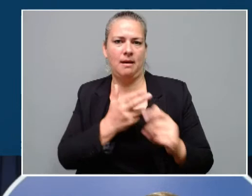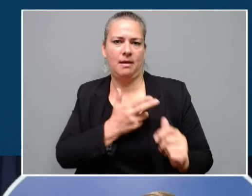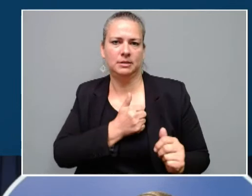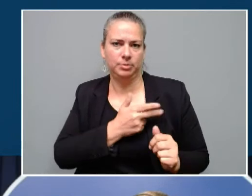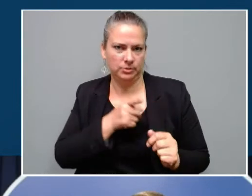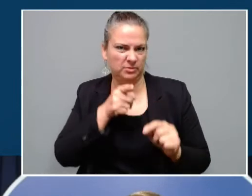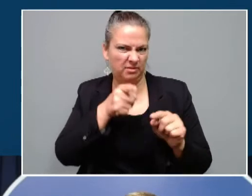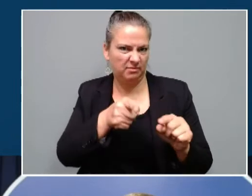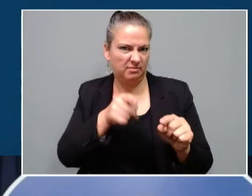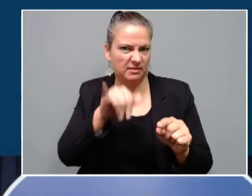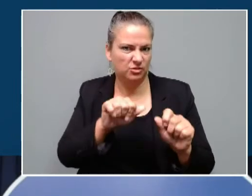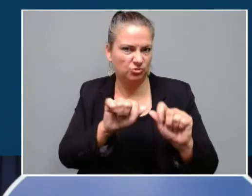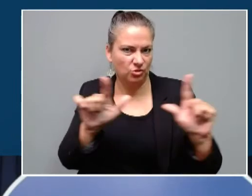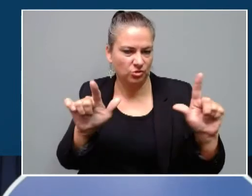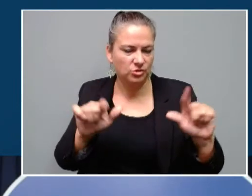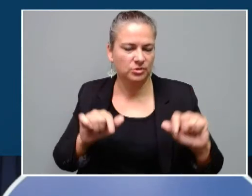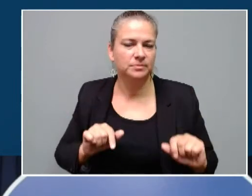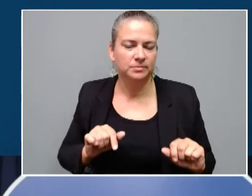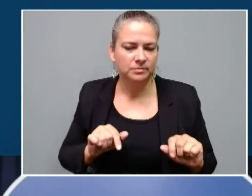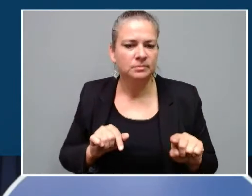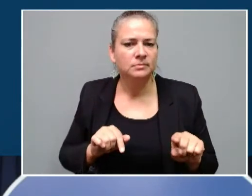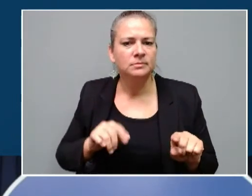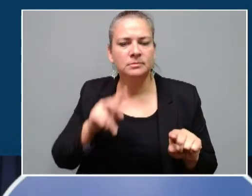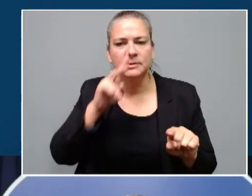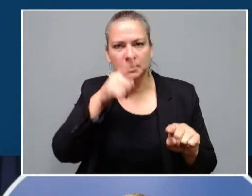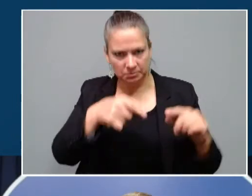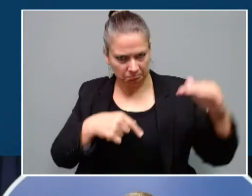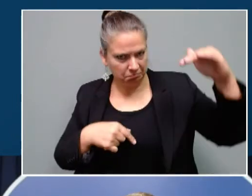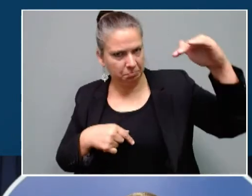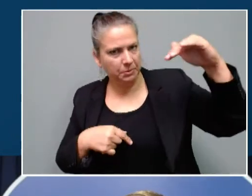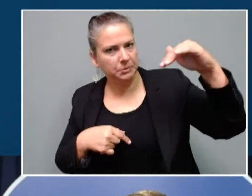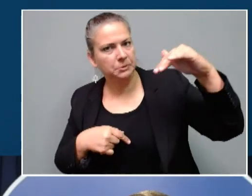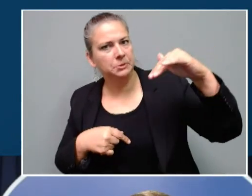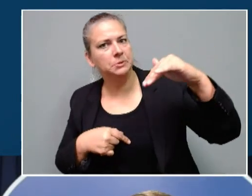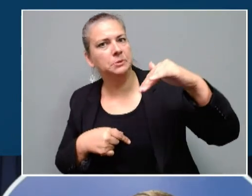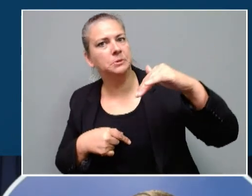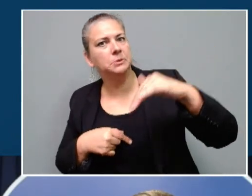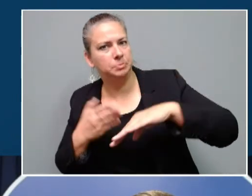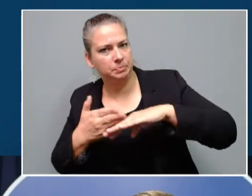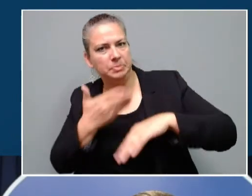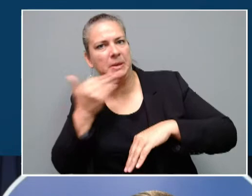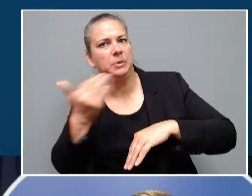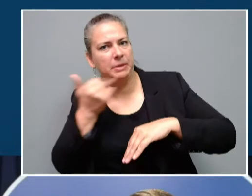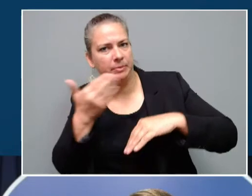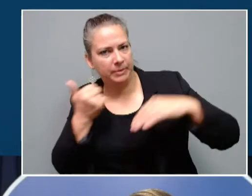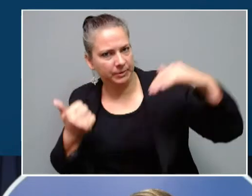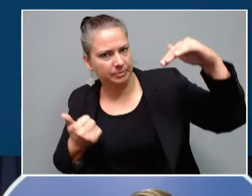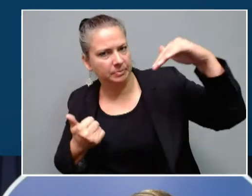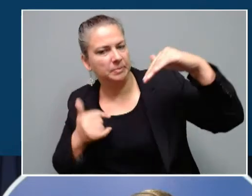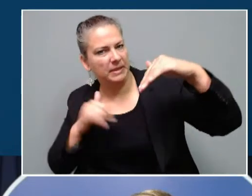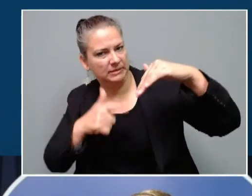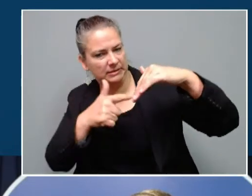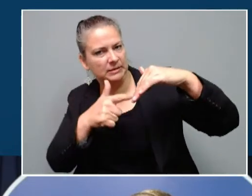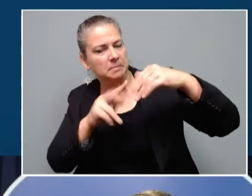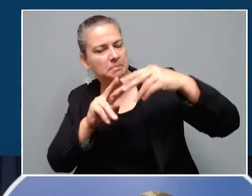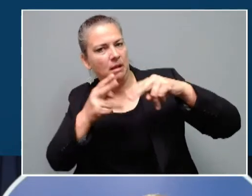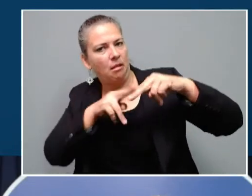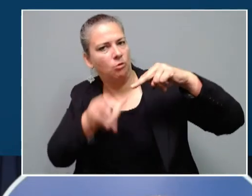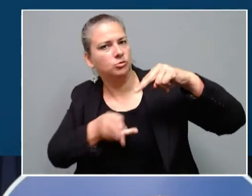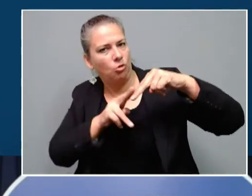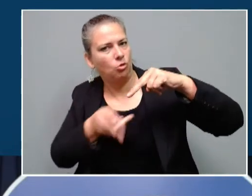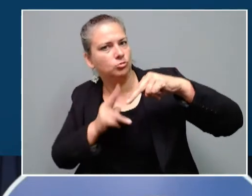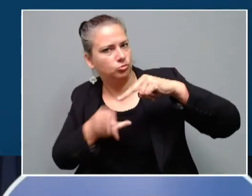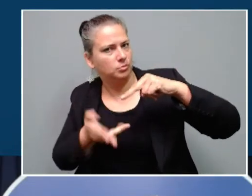Again, a strong downward trend, now below the hospitalizations we